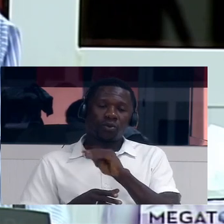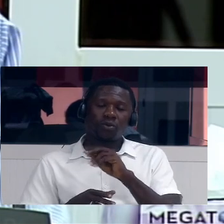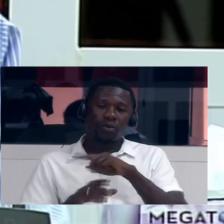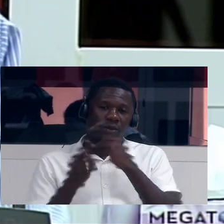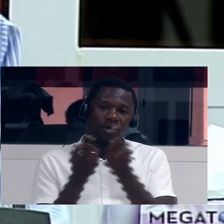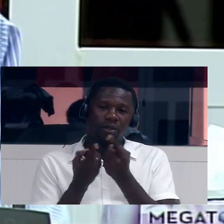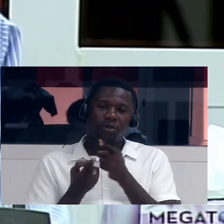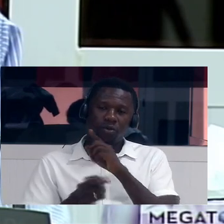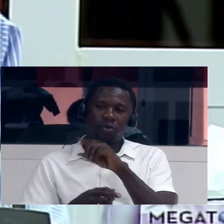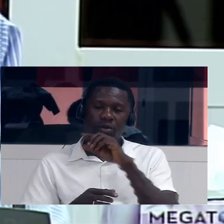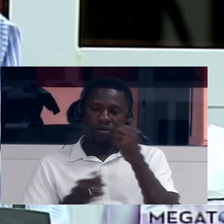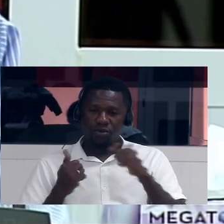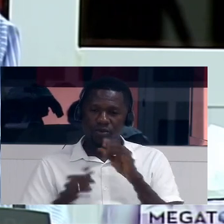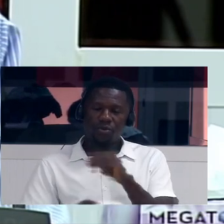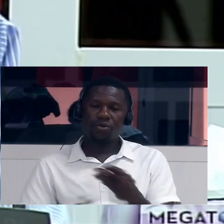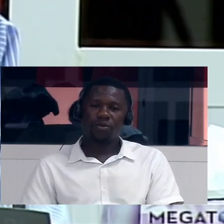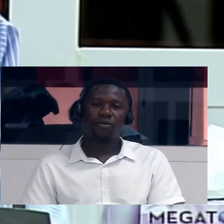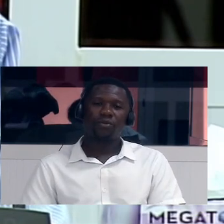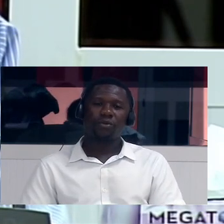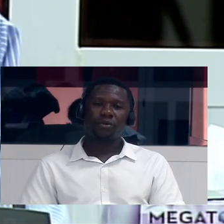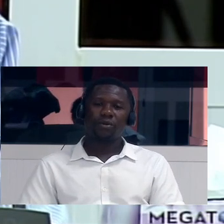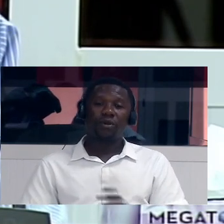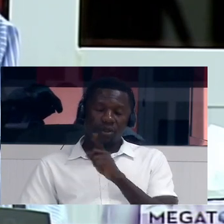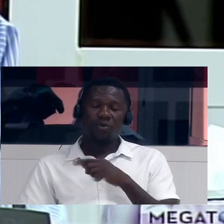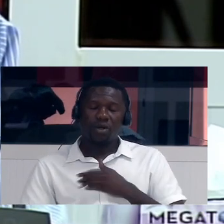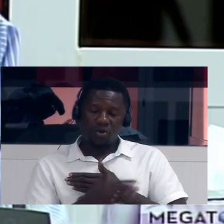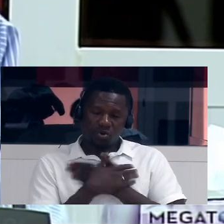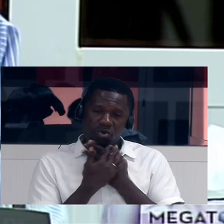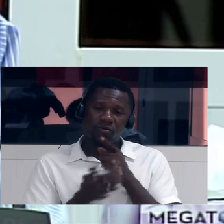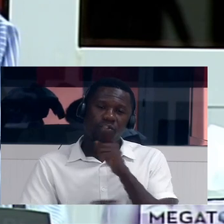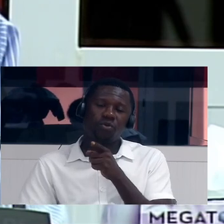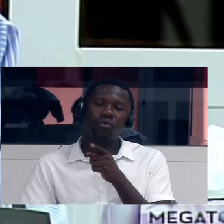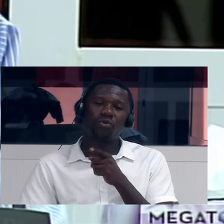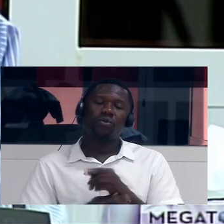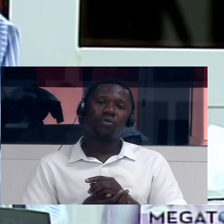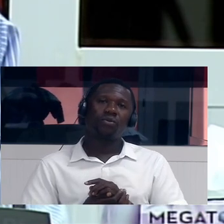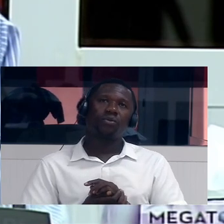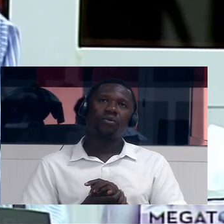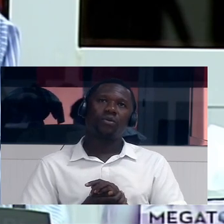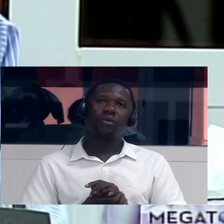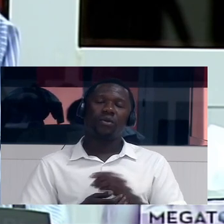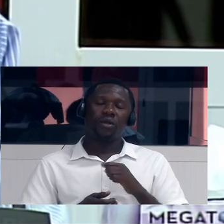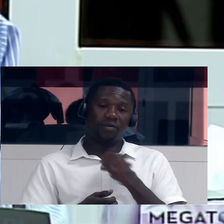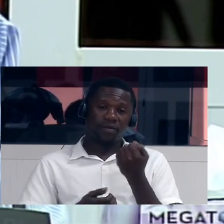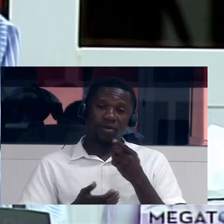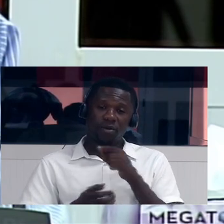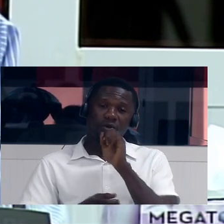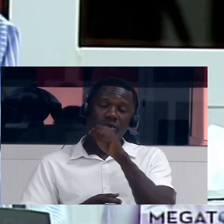things that you were supposed to do? That I would have loved to do. Yes. In fact, your fears came